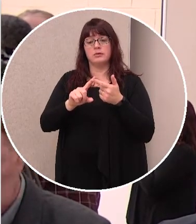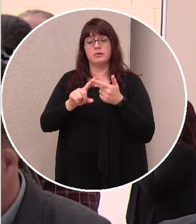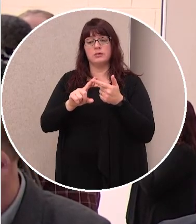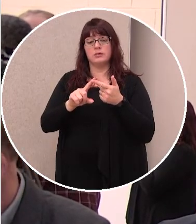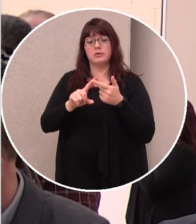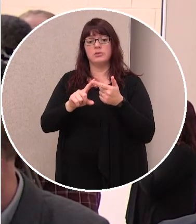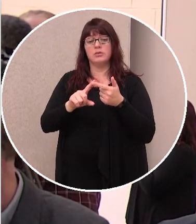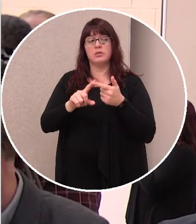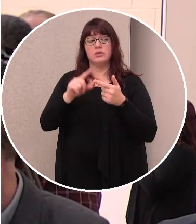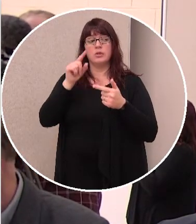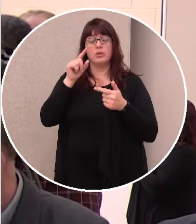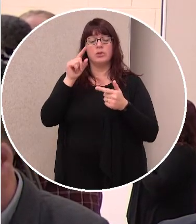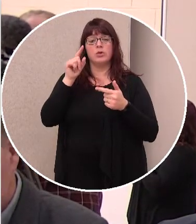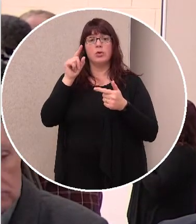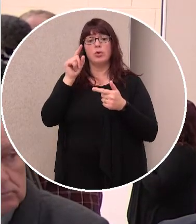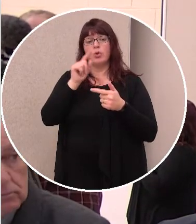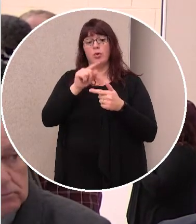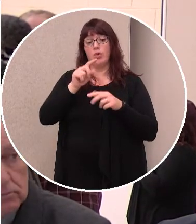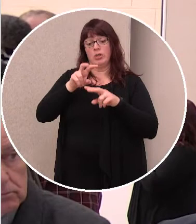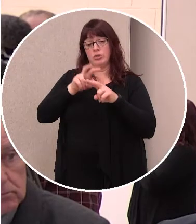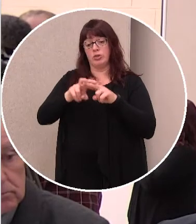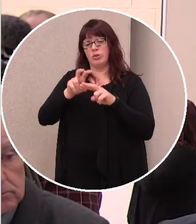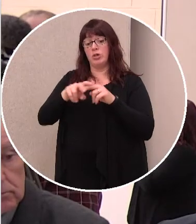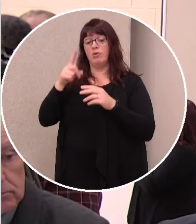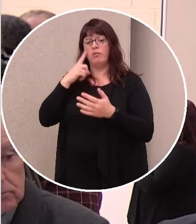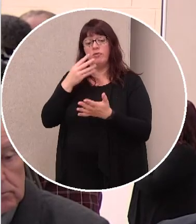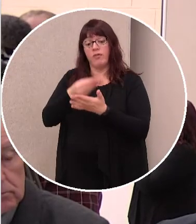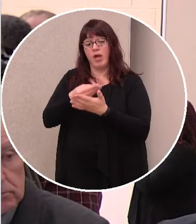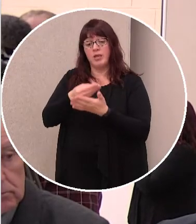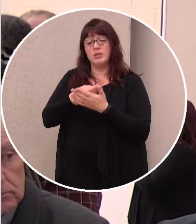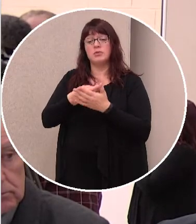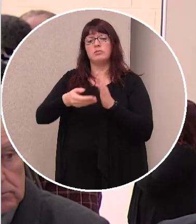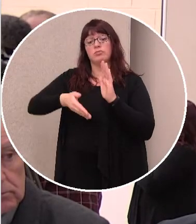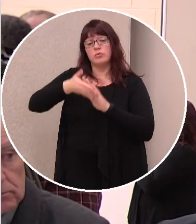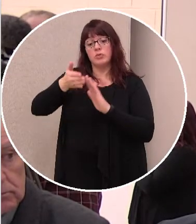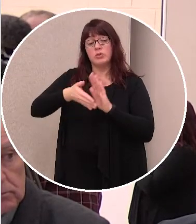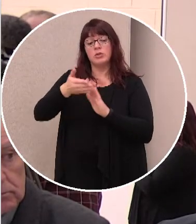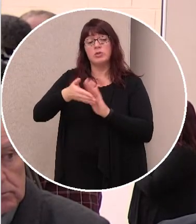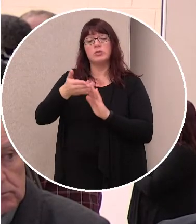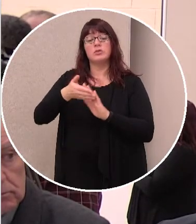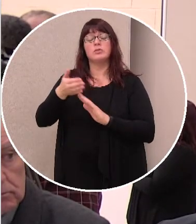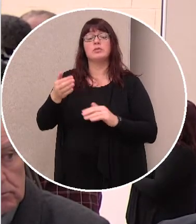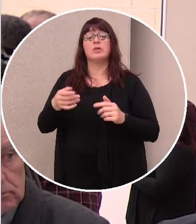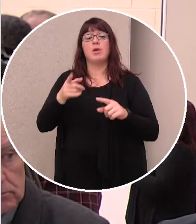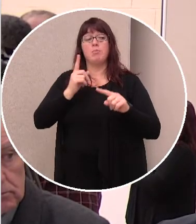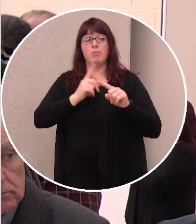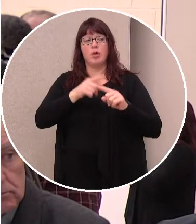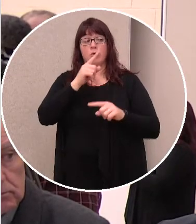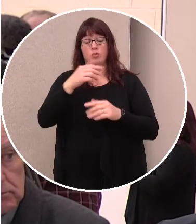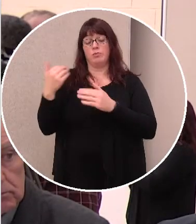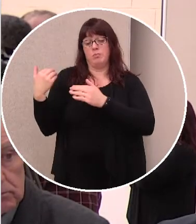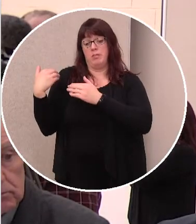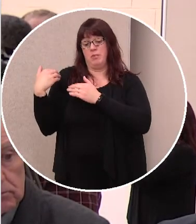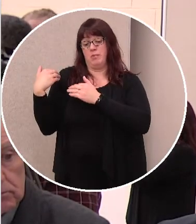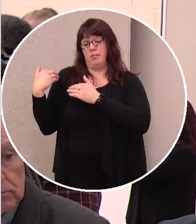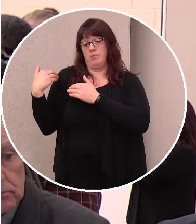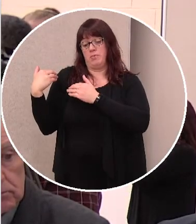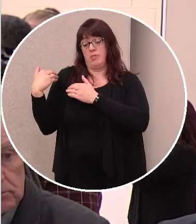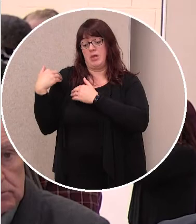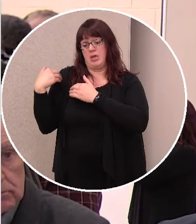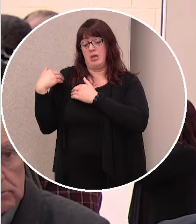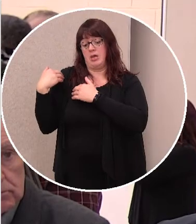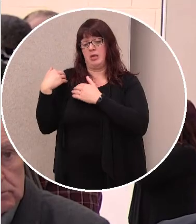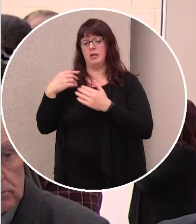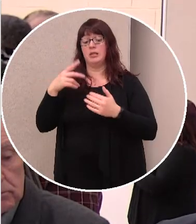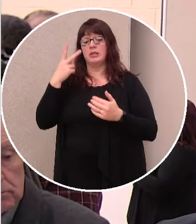As the chair of the Finance and Operations Committee, I have a fiduciary responsibility outlined in the